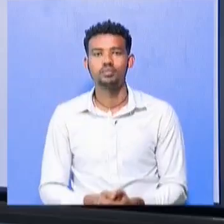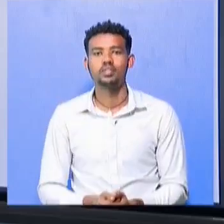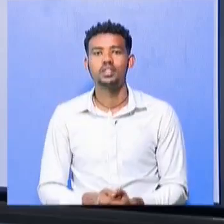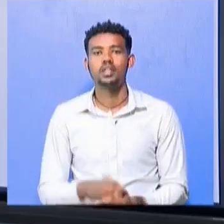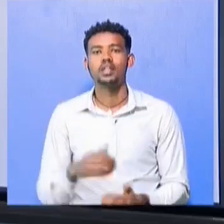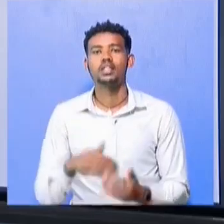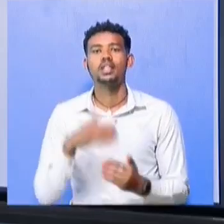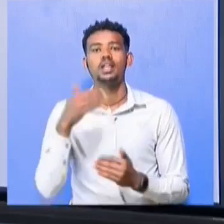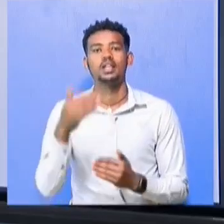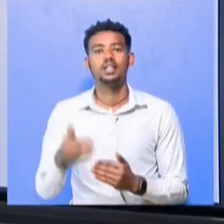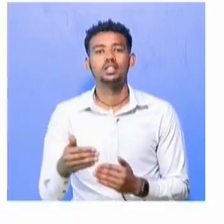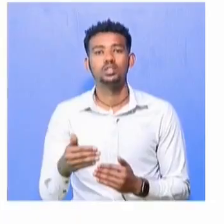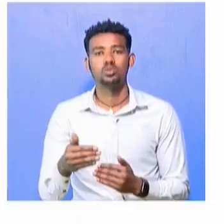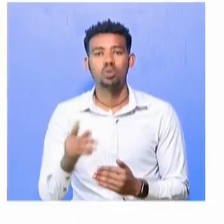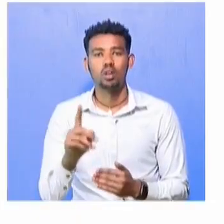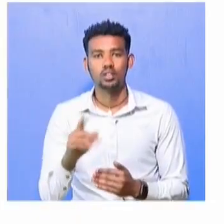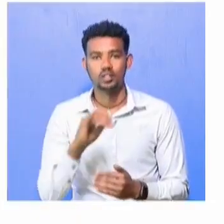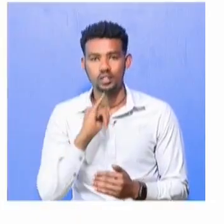then the next one that is